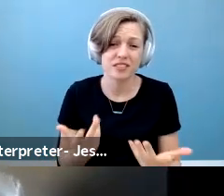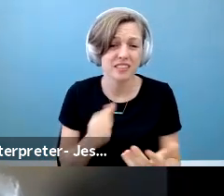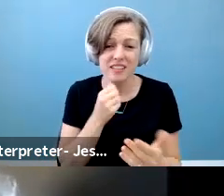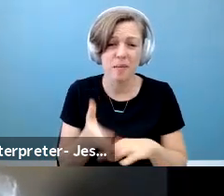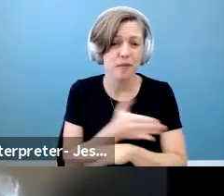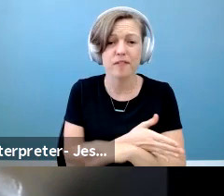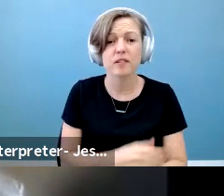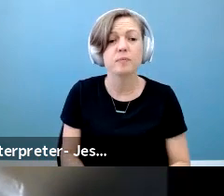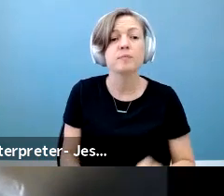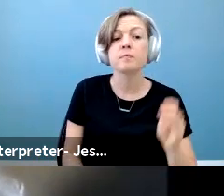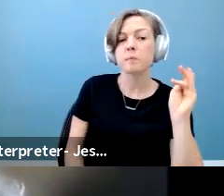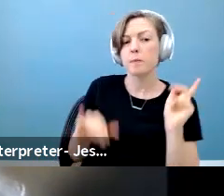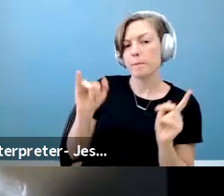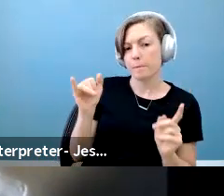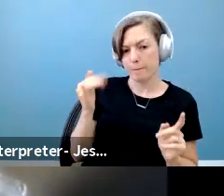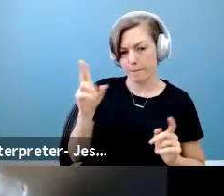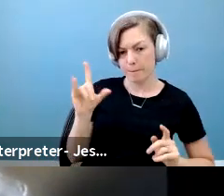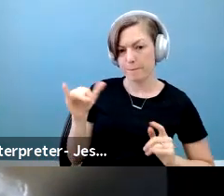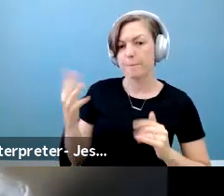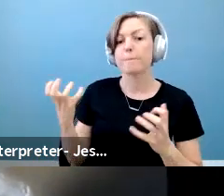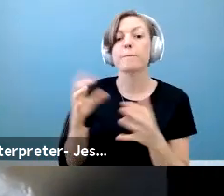Yeah, I'd like to add to that.